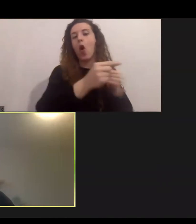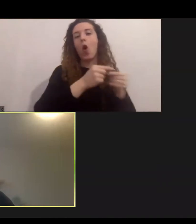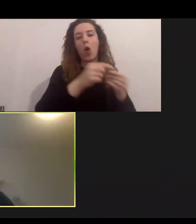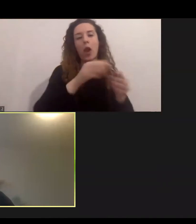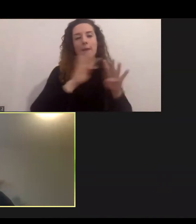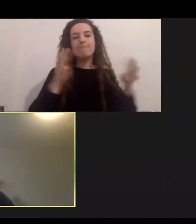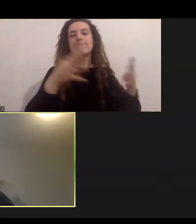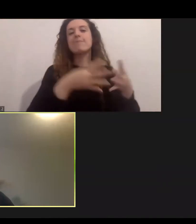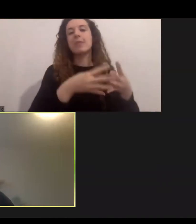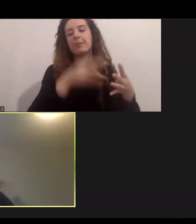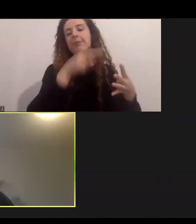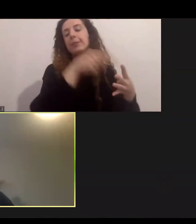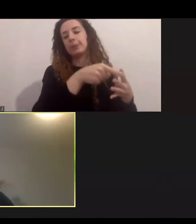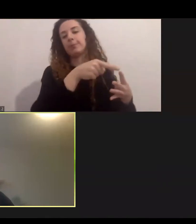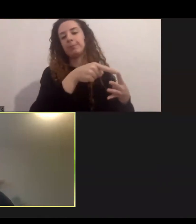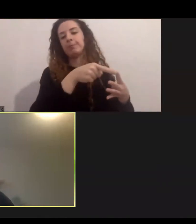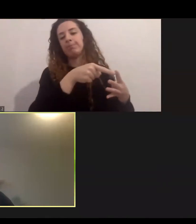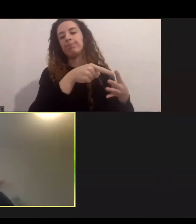like